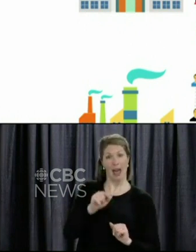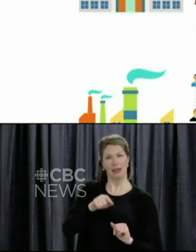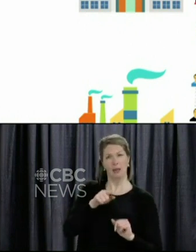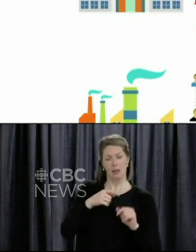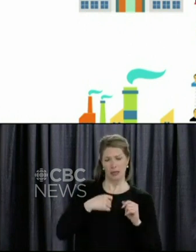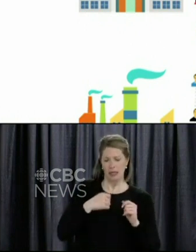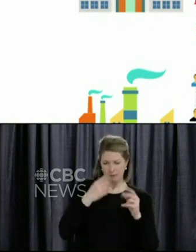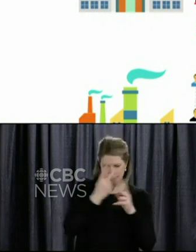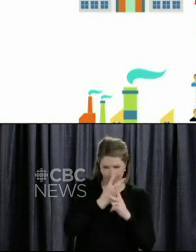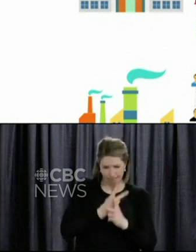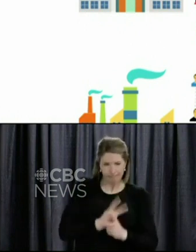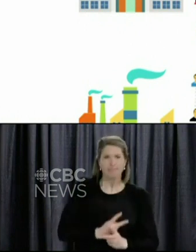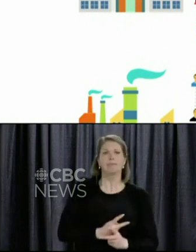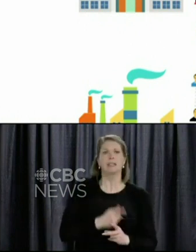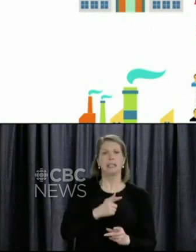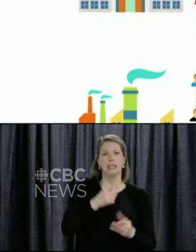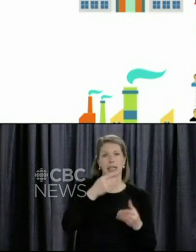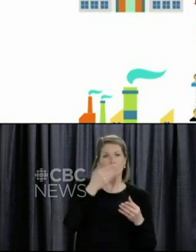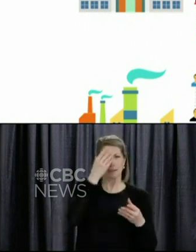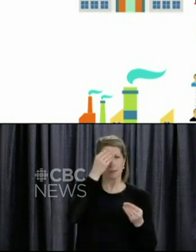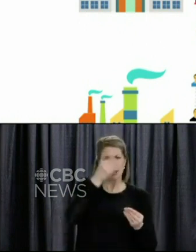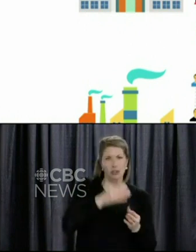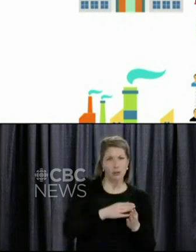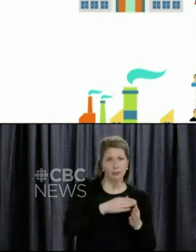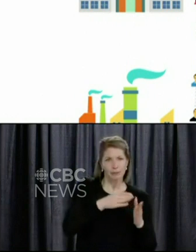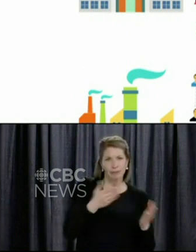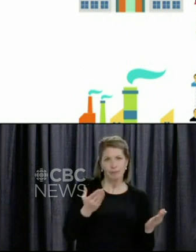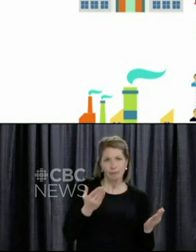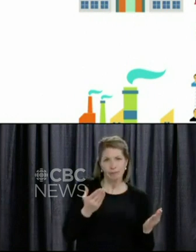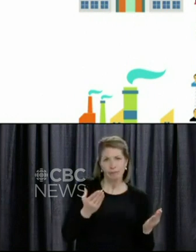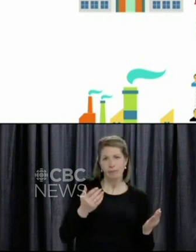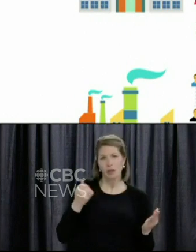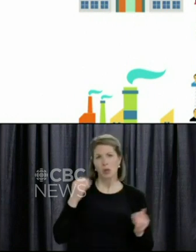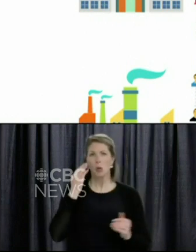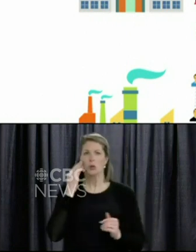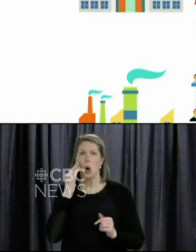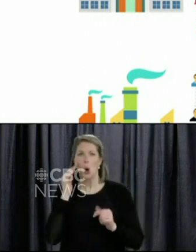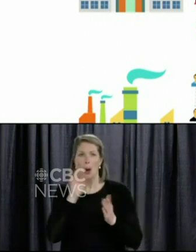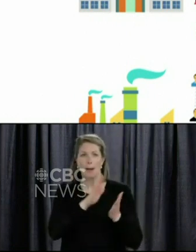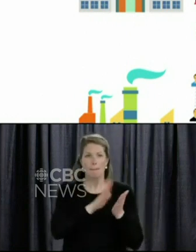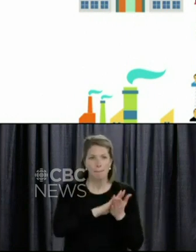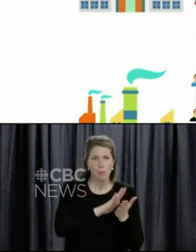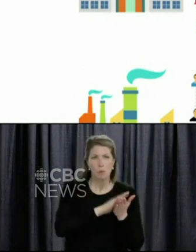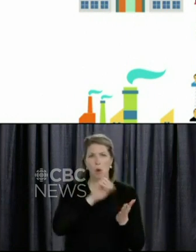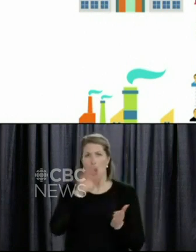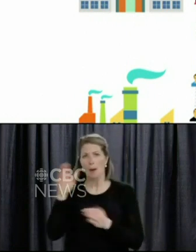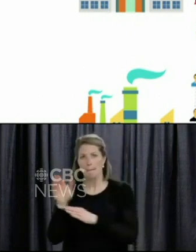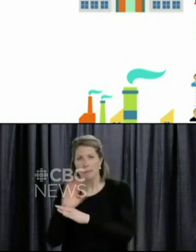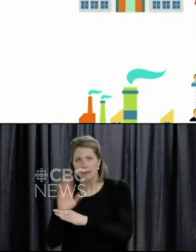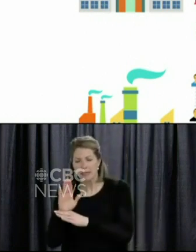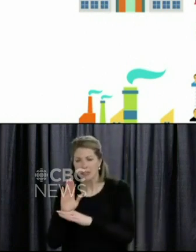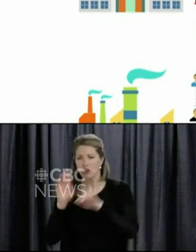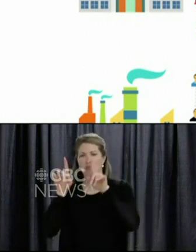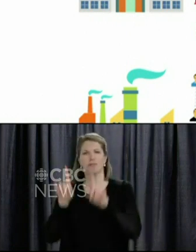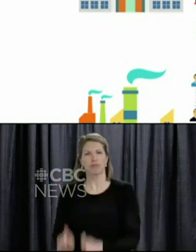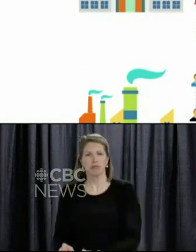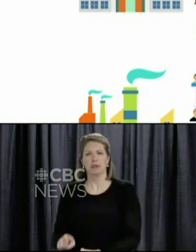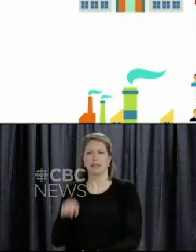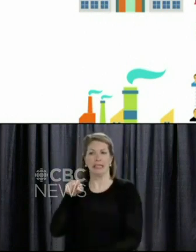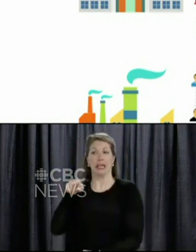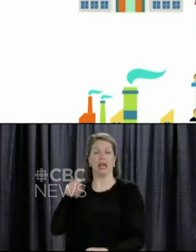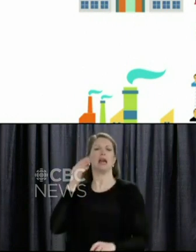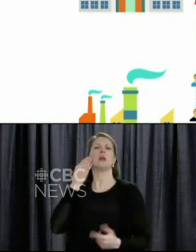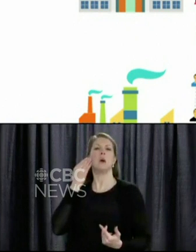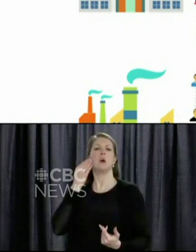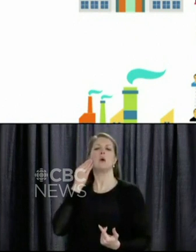and let people interact. And then we say, let's open up one sector versus the other. And what would the consequences be in